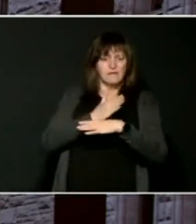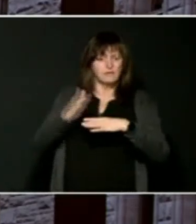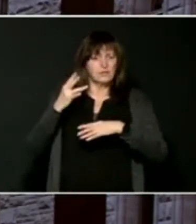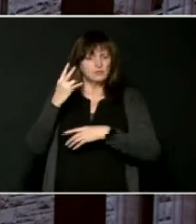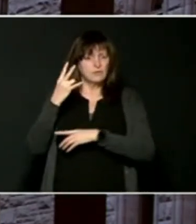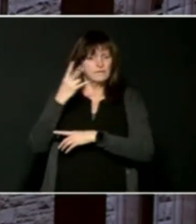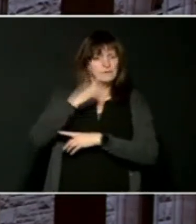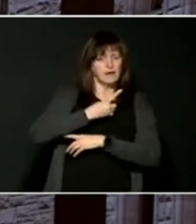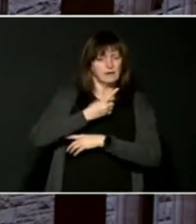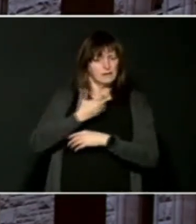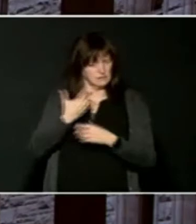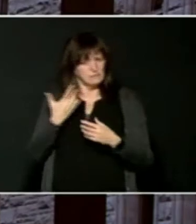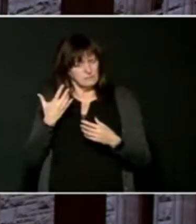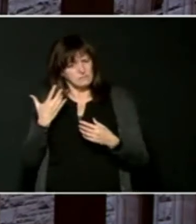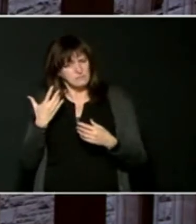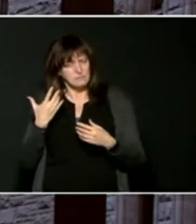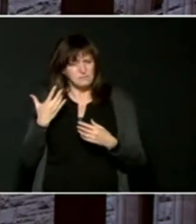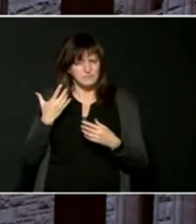that we have